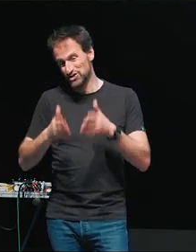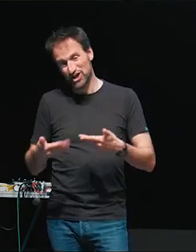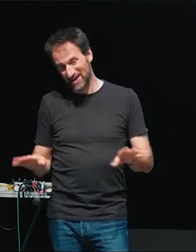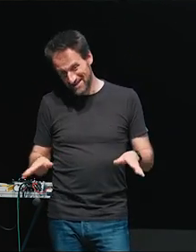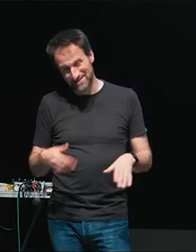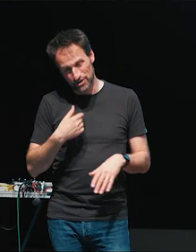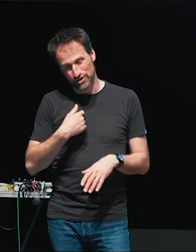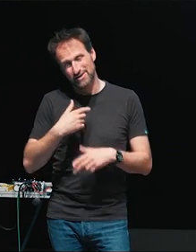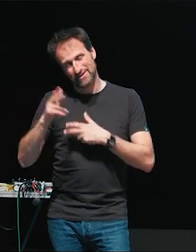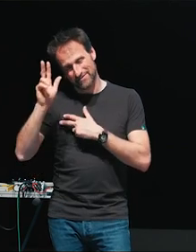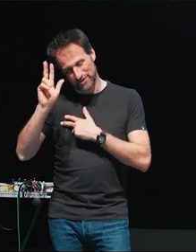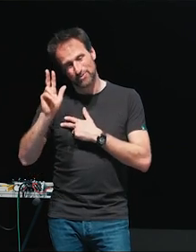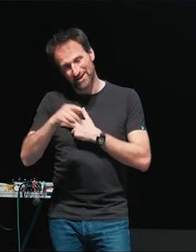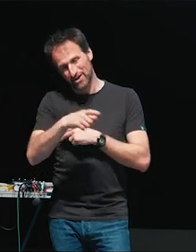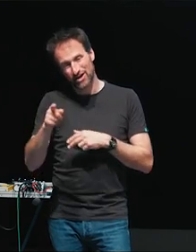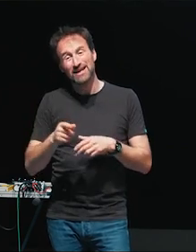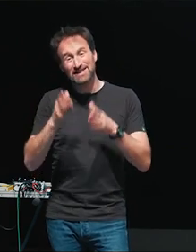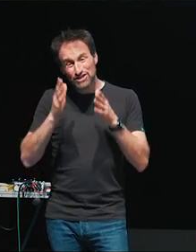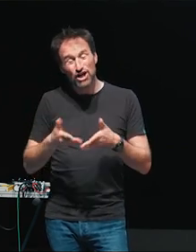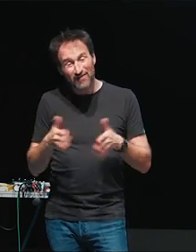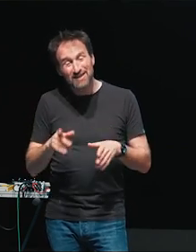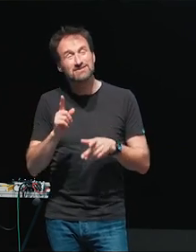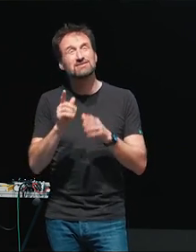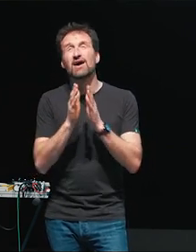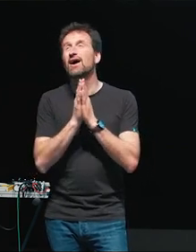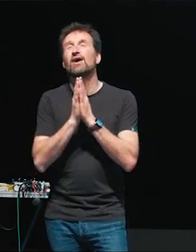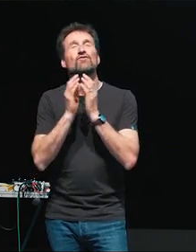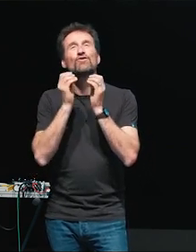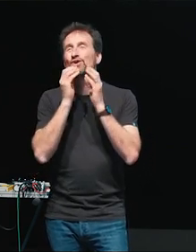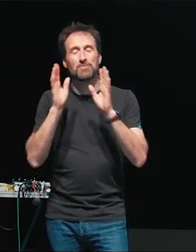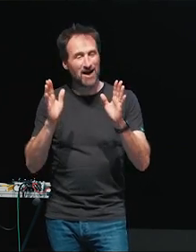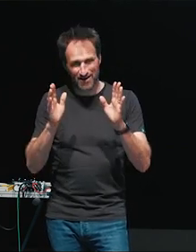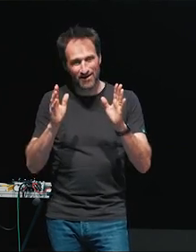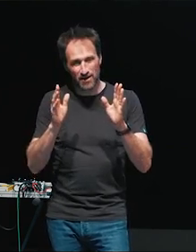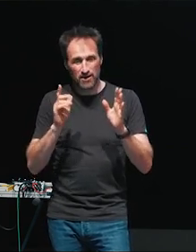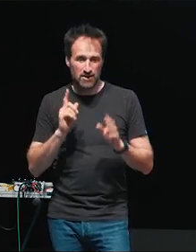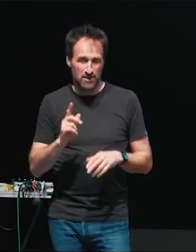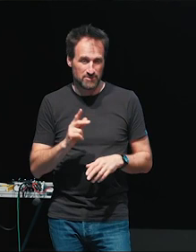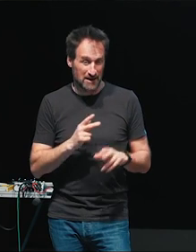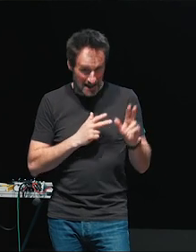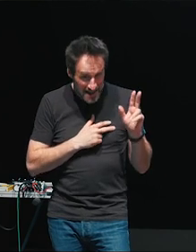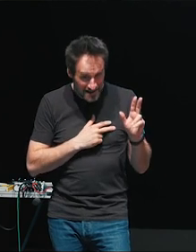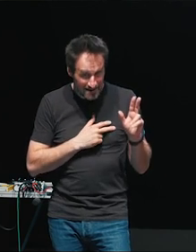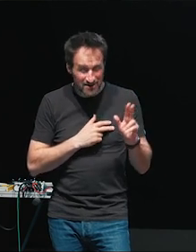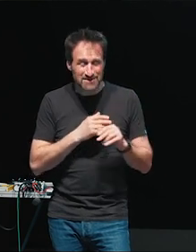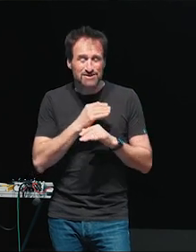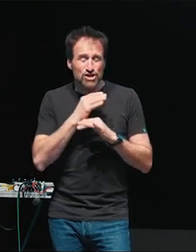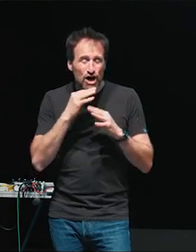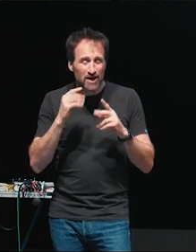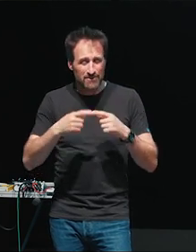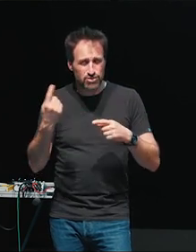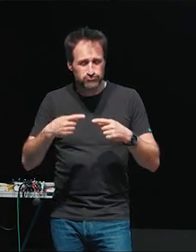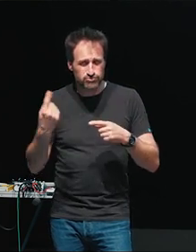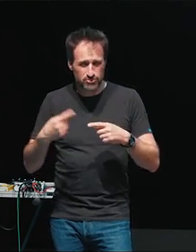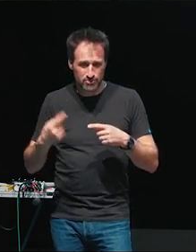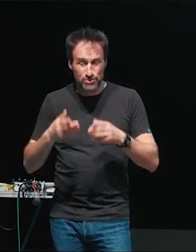how serverless is amazing, and we now have an amazing application. But to be honest with you, the truth is, a lot of things broke. And serverless is